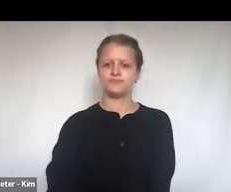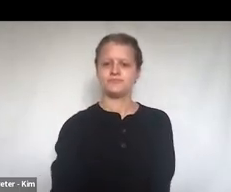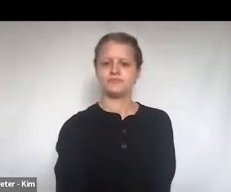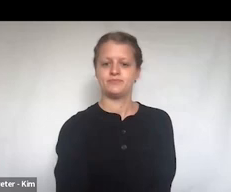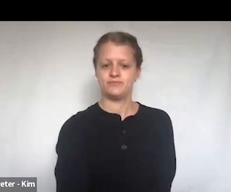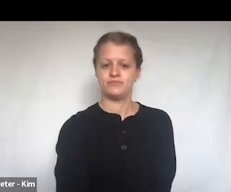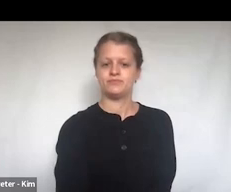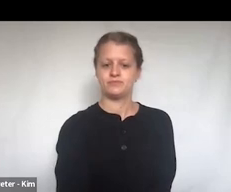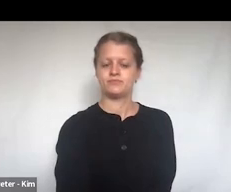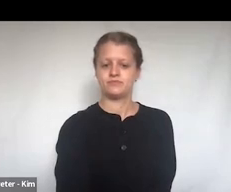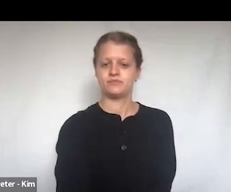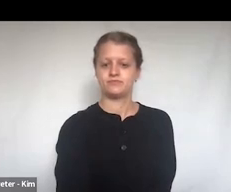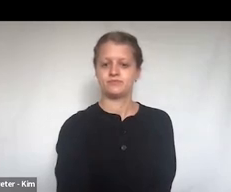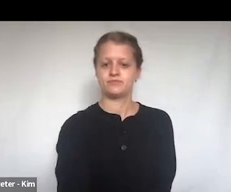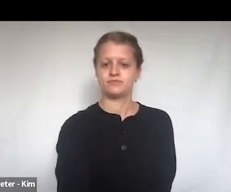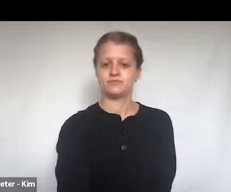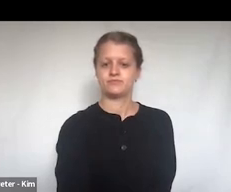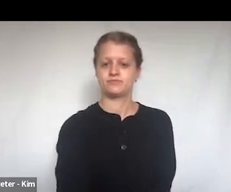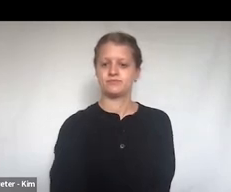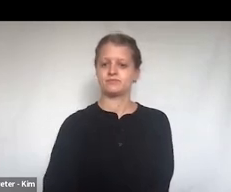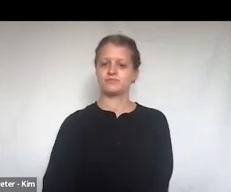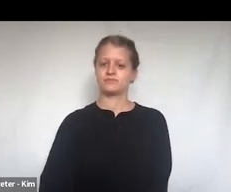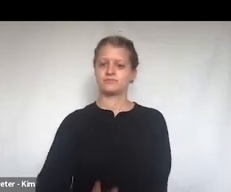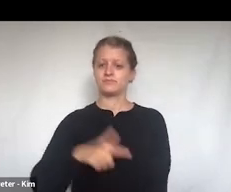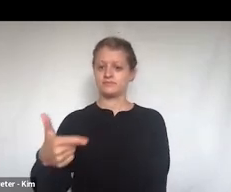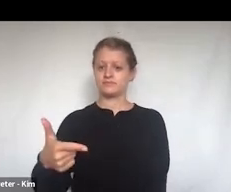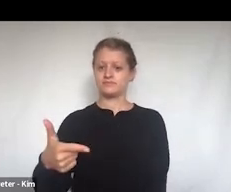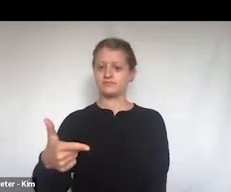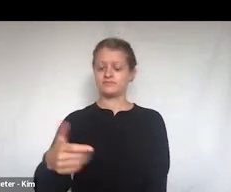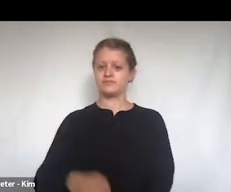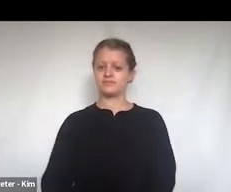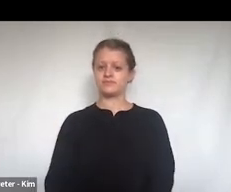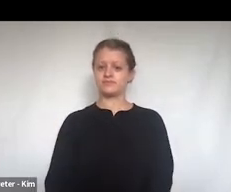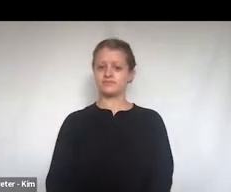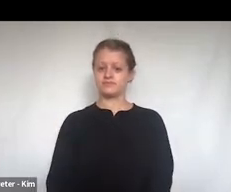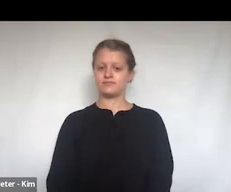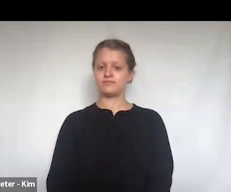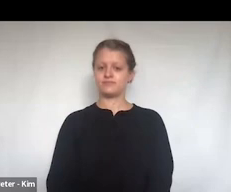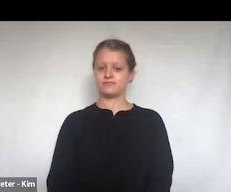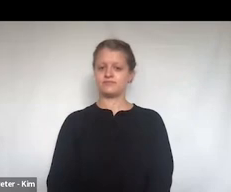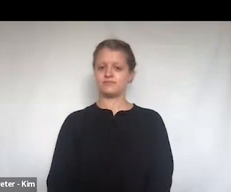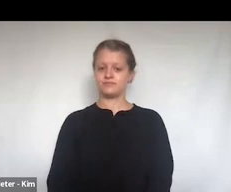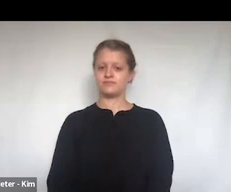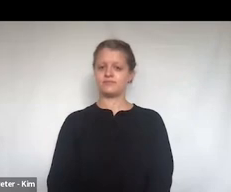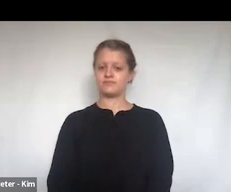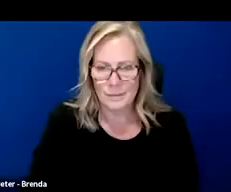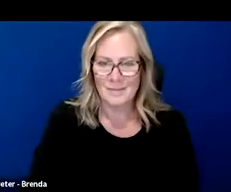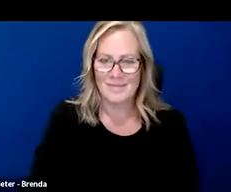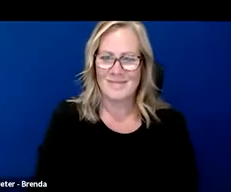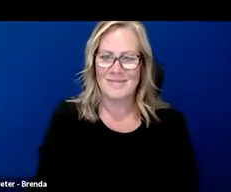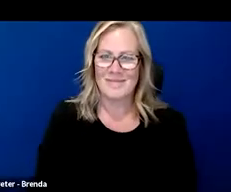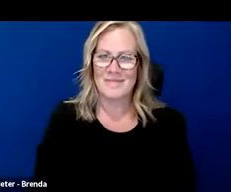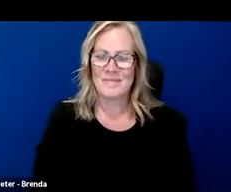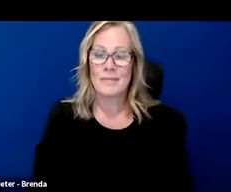much. So I want to give each of you, Dr. Schwandt and Sarah, maybe the final word